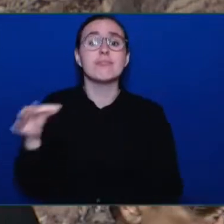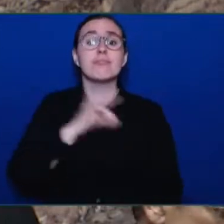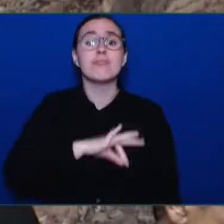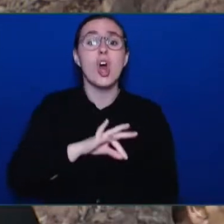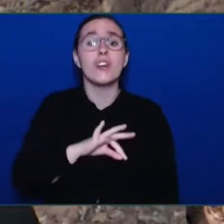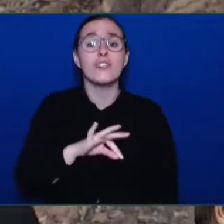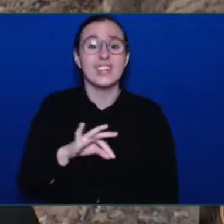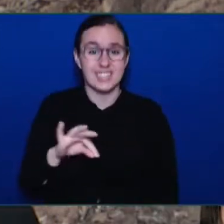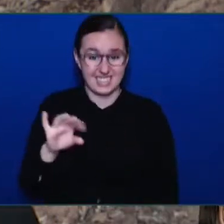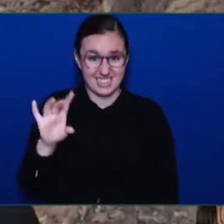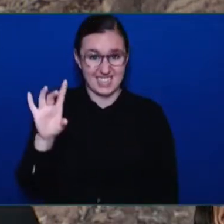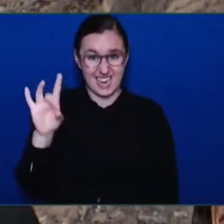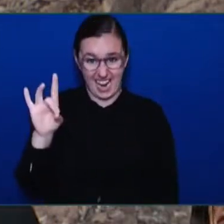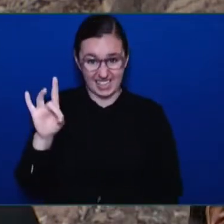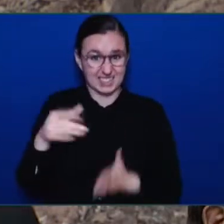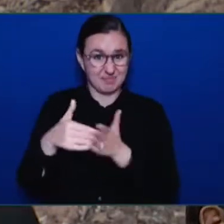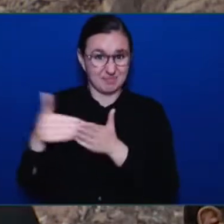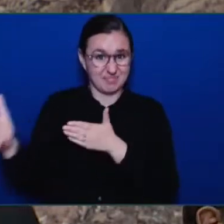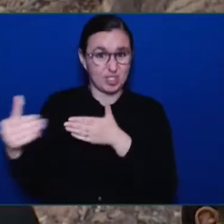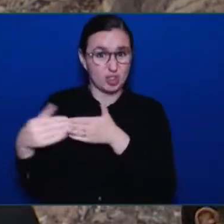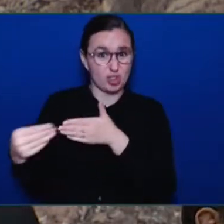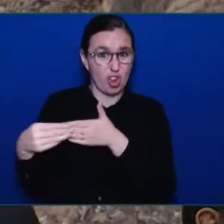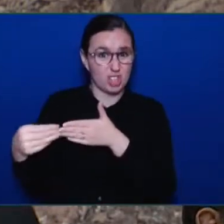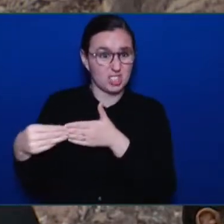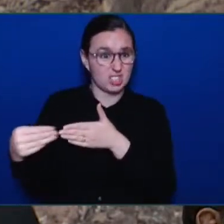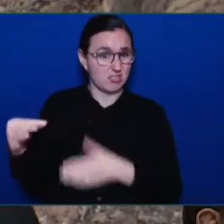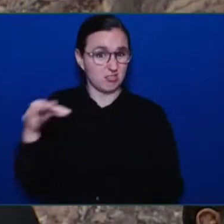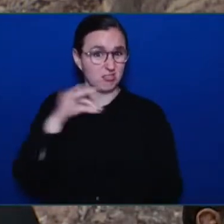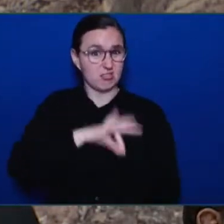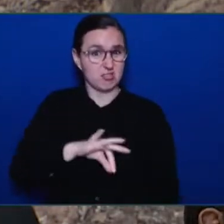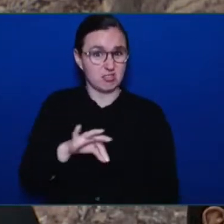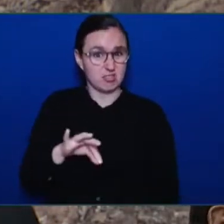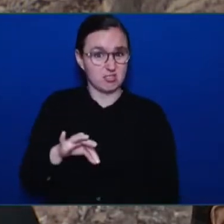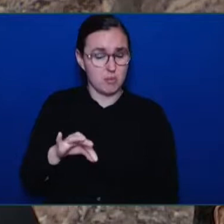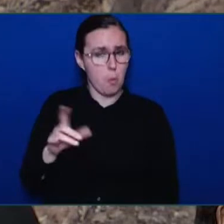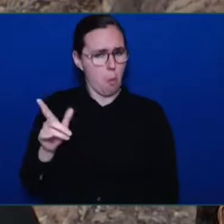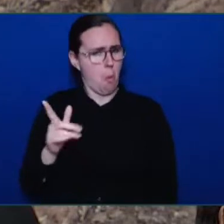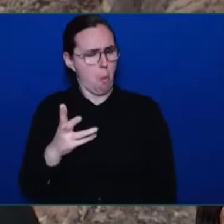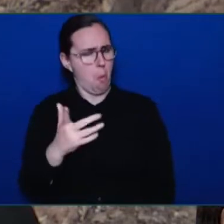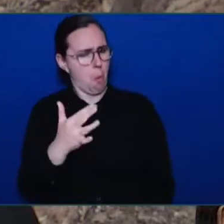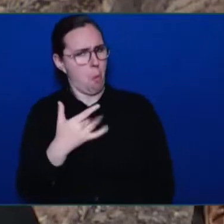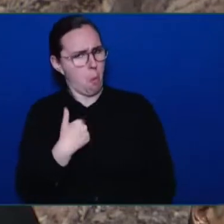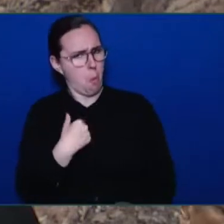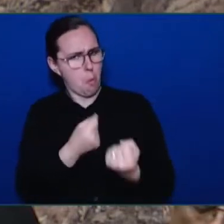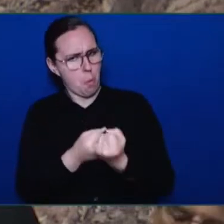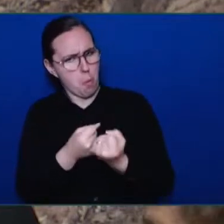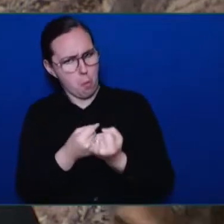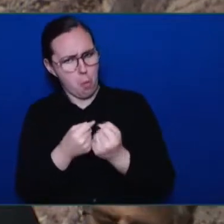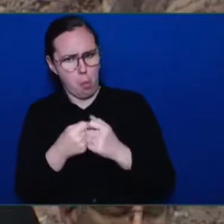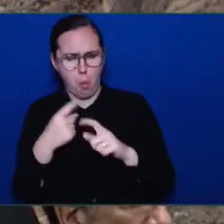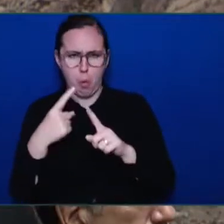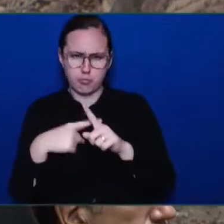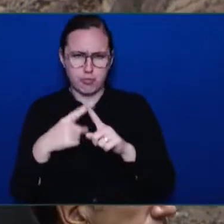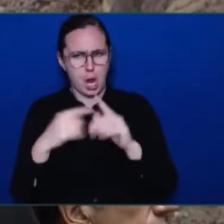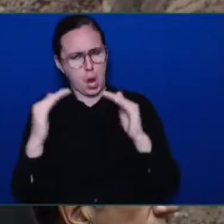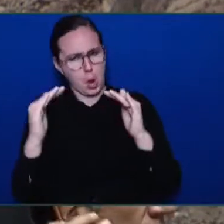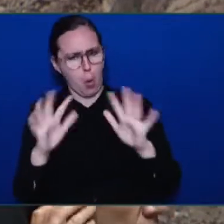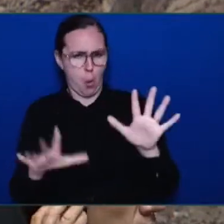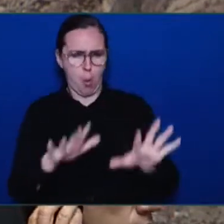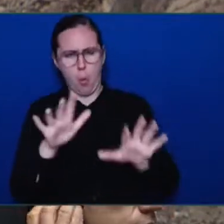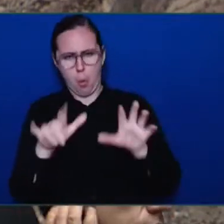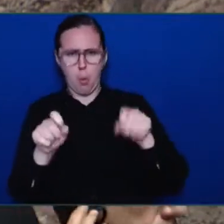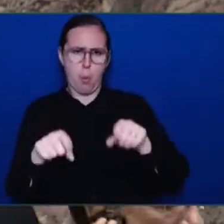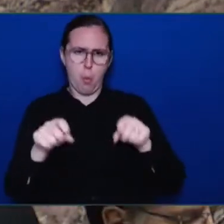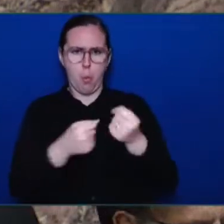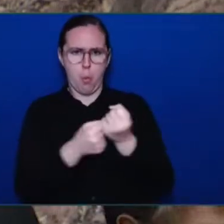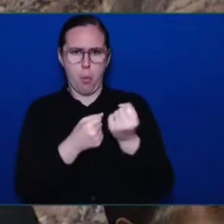estate portfolios, they're attacking the everyday men and women who are actually trying to work and build affordable